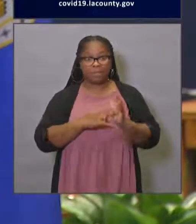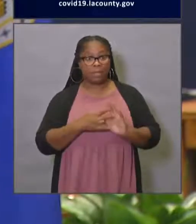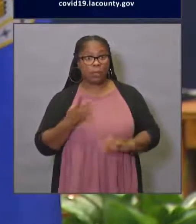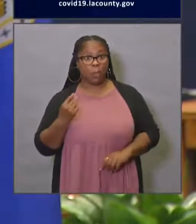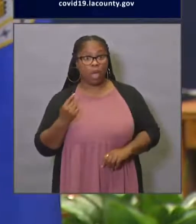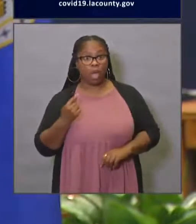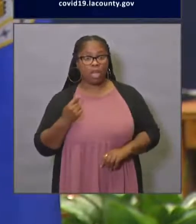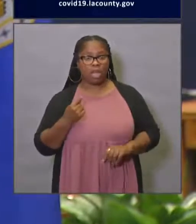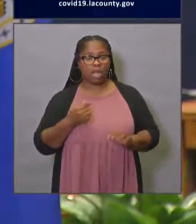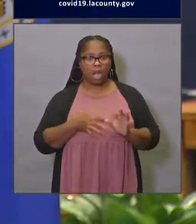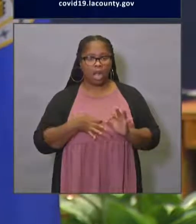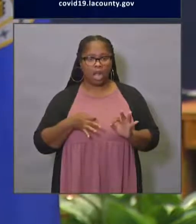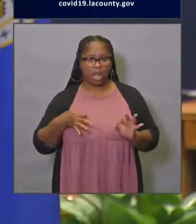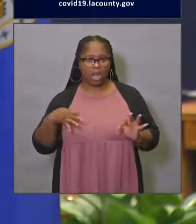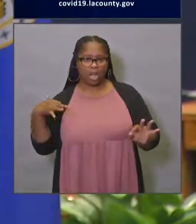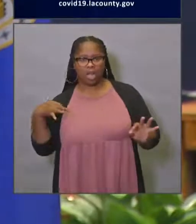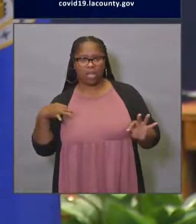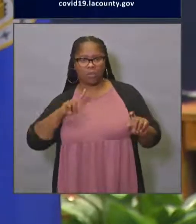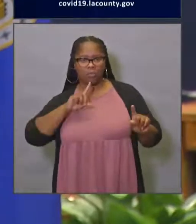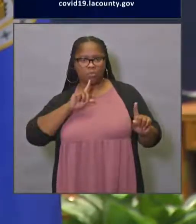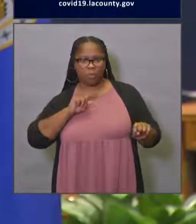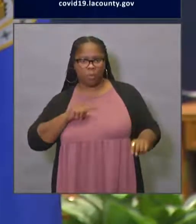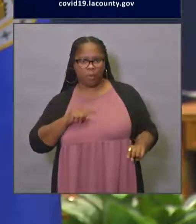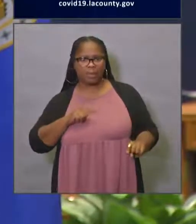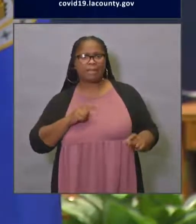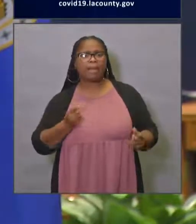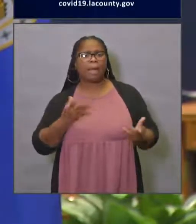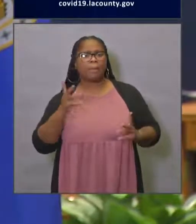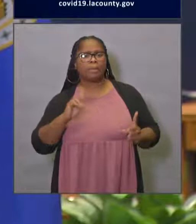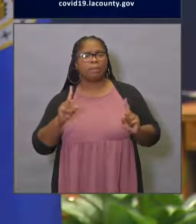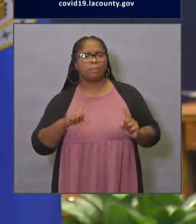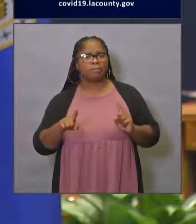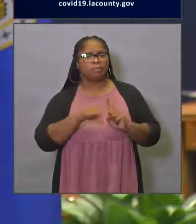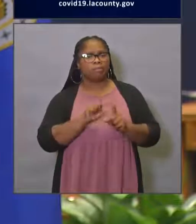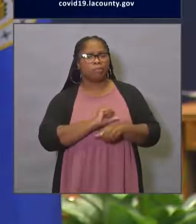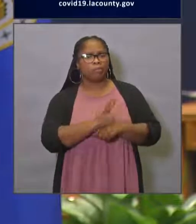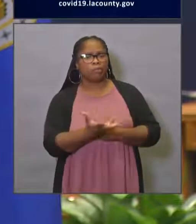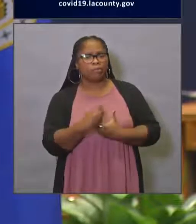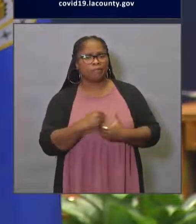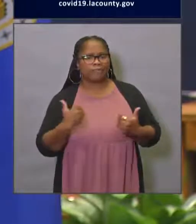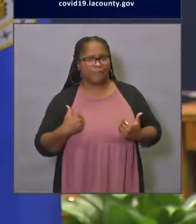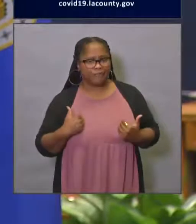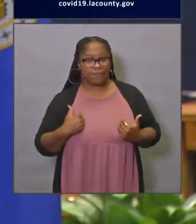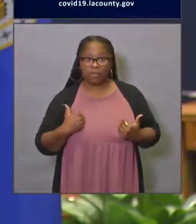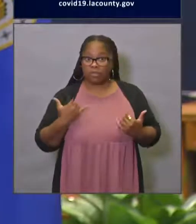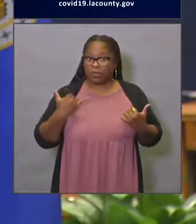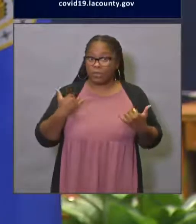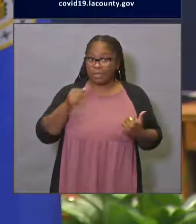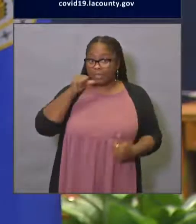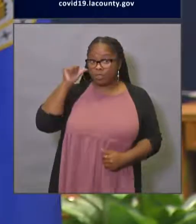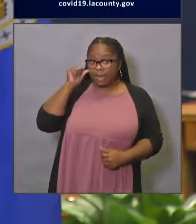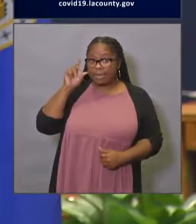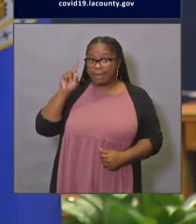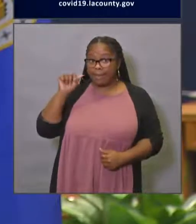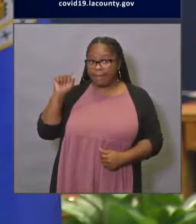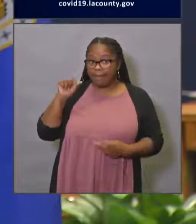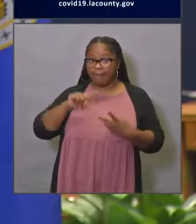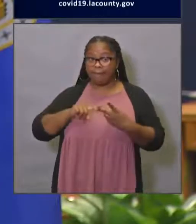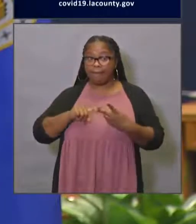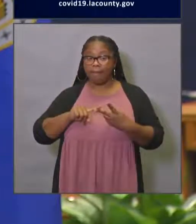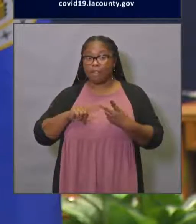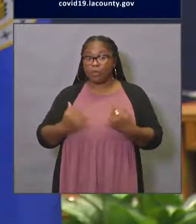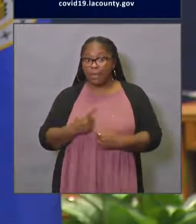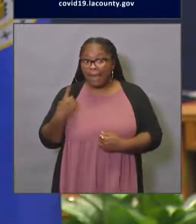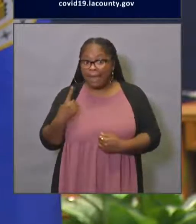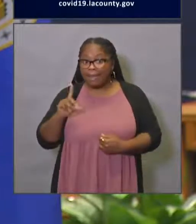particularly around case reporting and test positivity rates. Therefore, the data I reported yesterday and the data we're